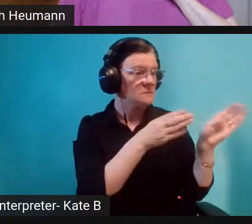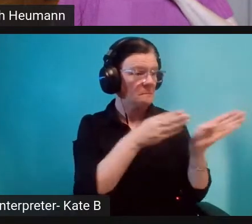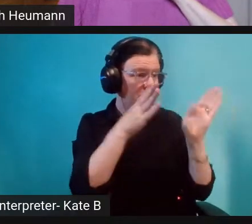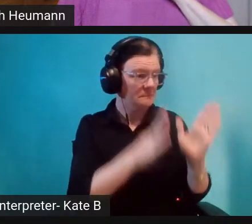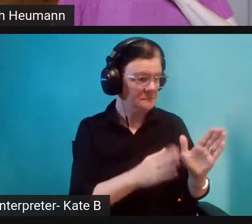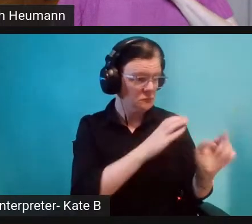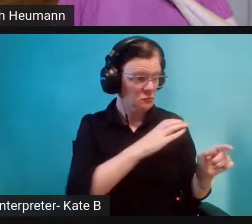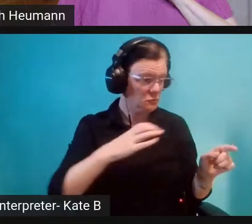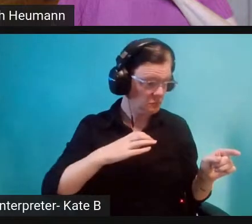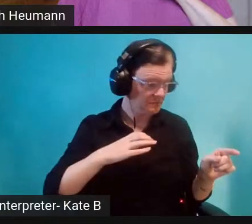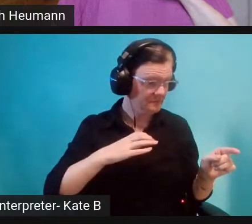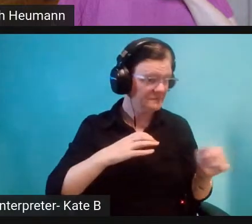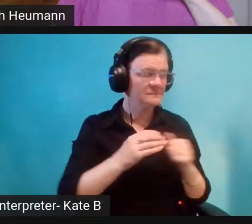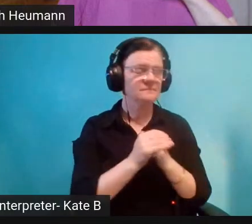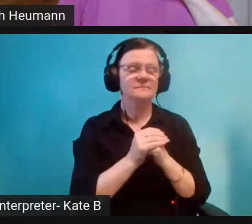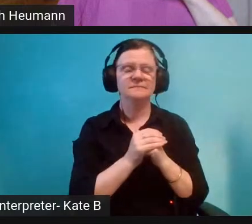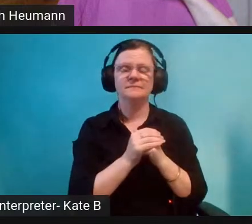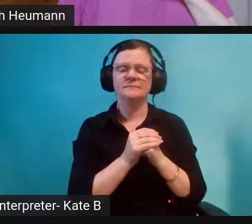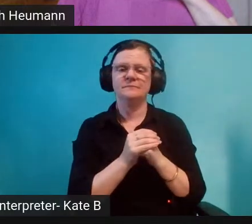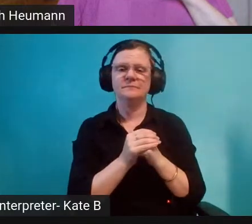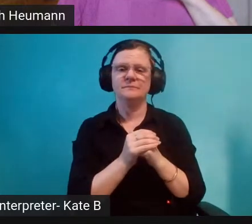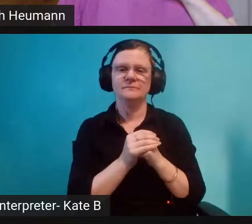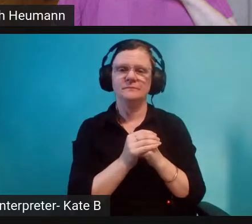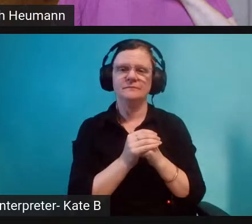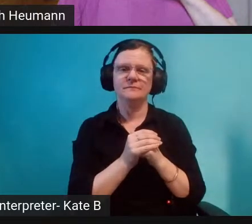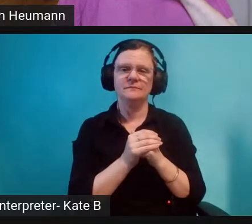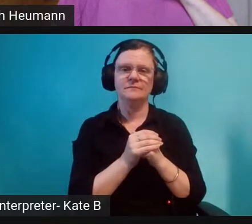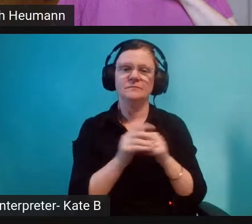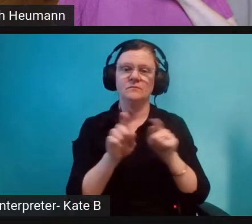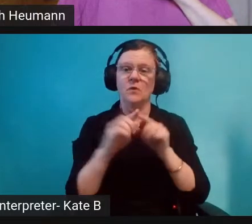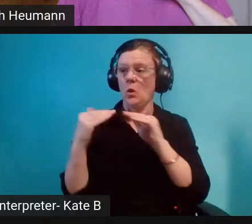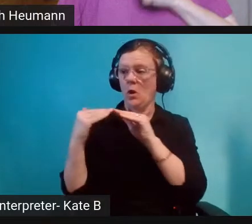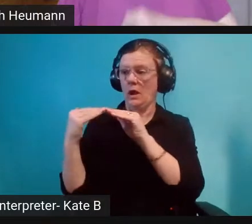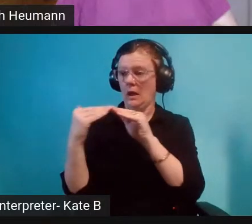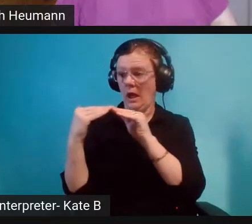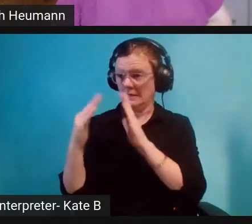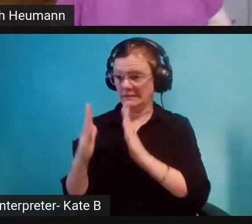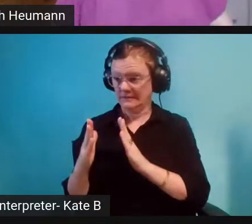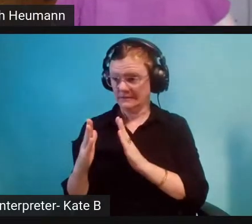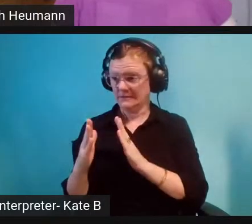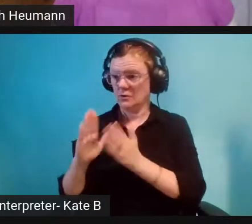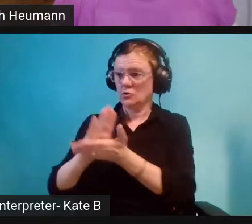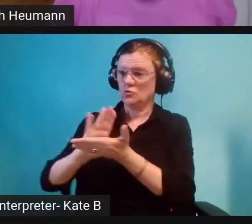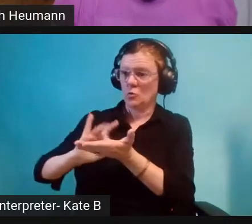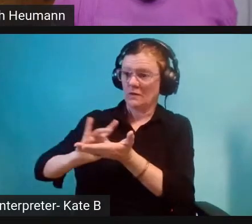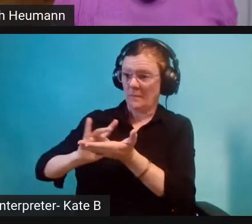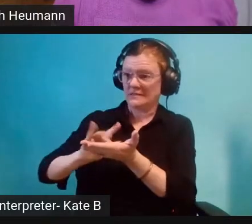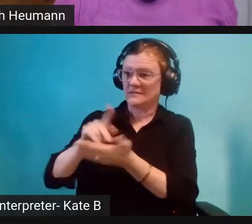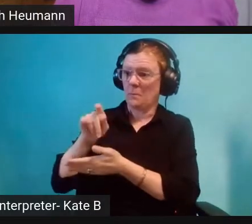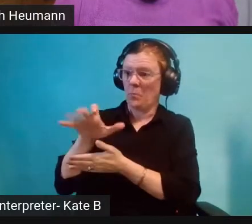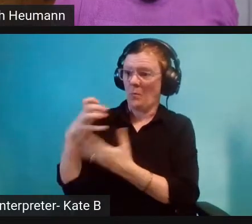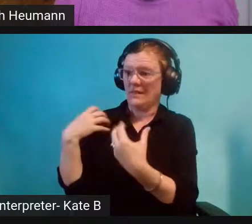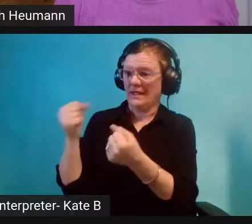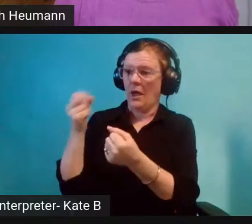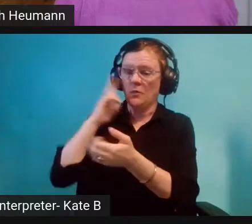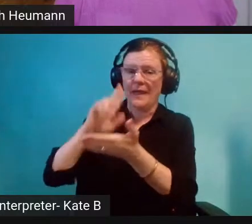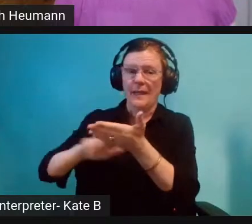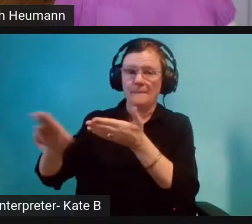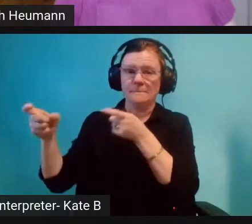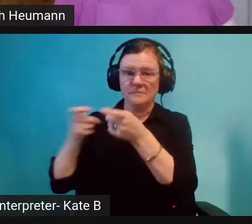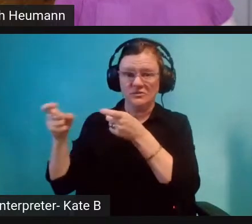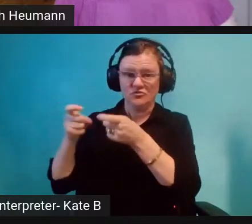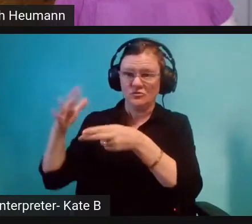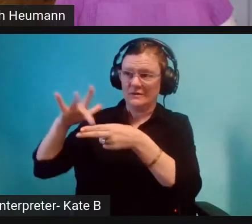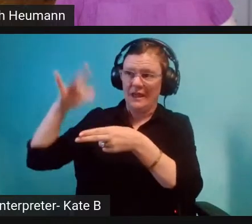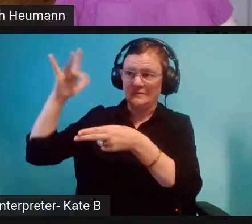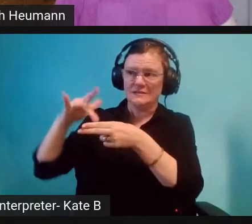Health's Path of Distinction in Public Health, and colleagues in the School of Medicine and Public Health's administration's